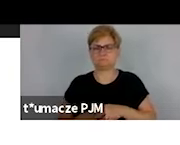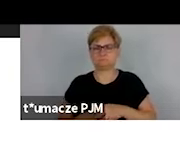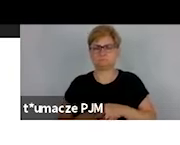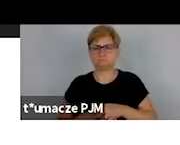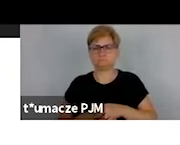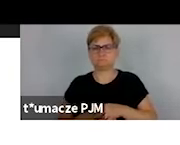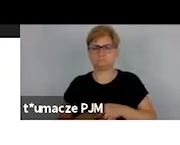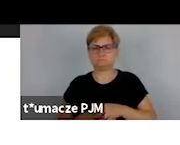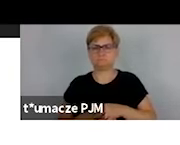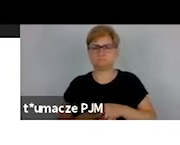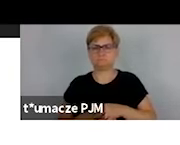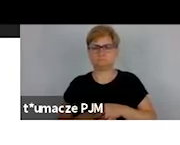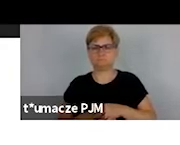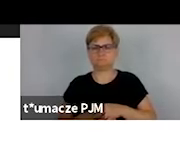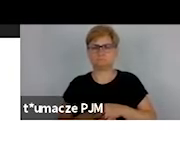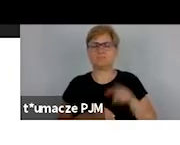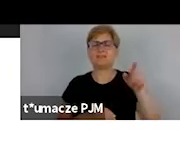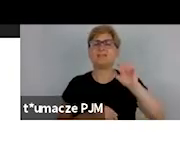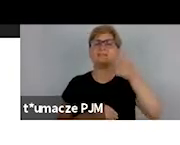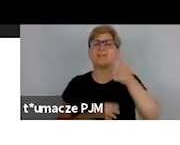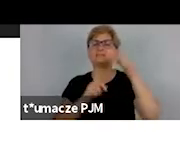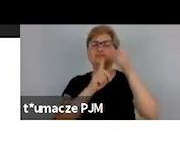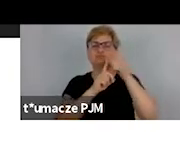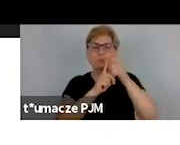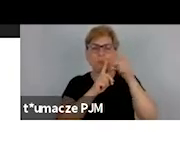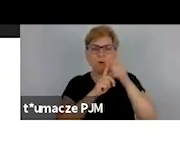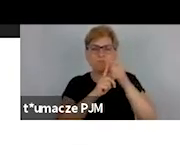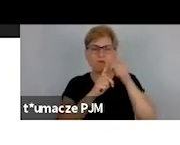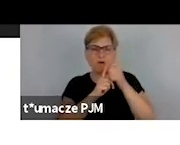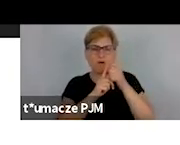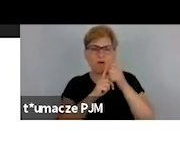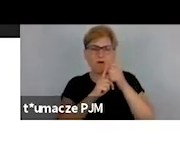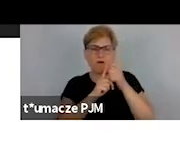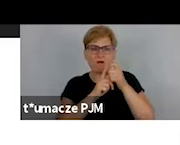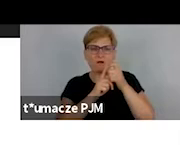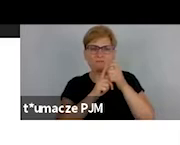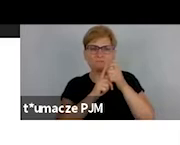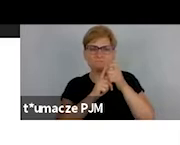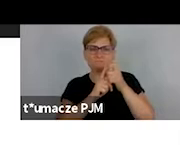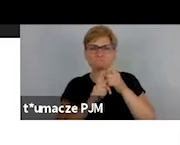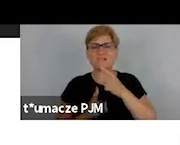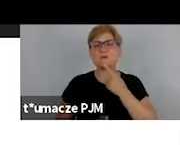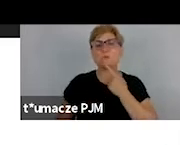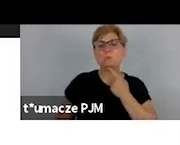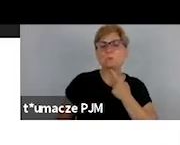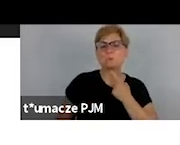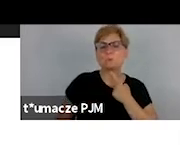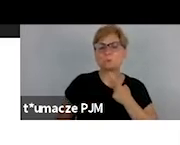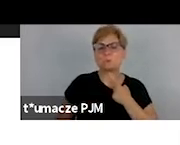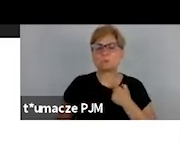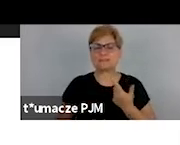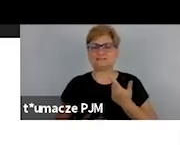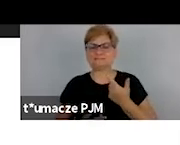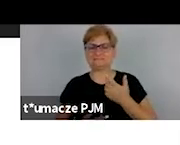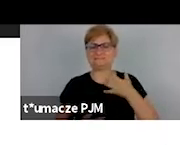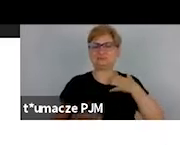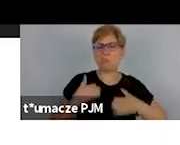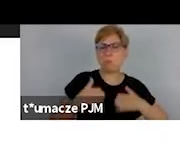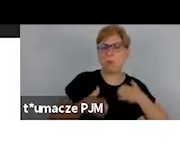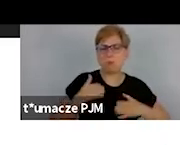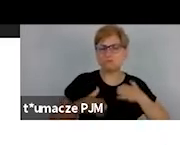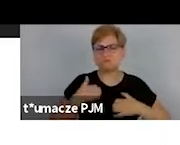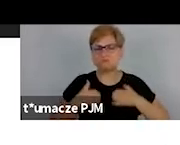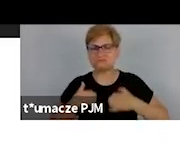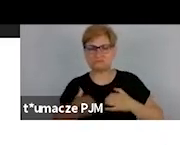angry. We have it working in Polish as well. Okay, yeah. And I think we all know that intuitively. When